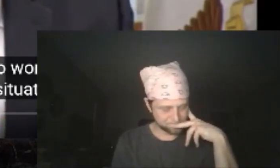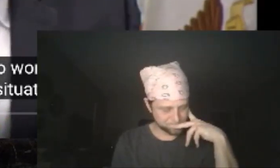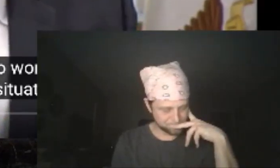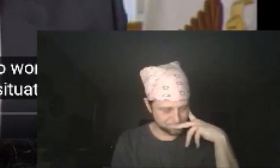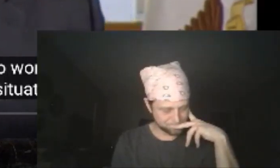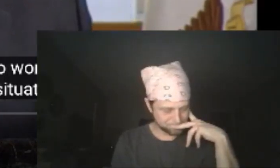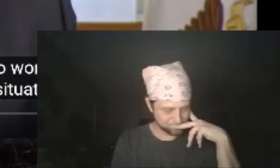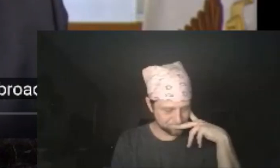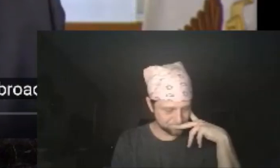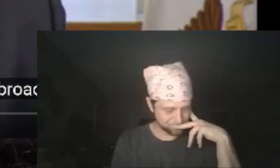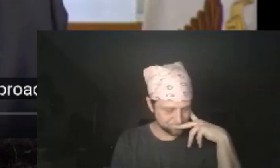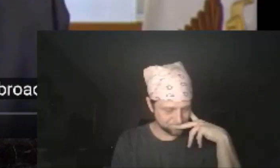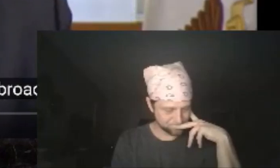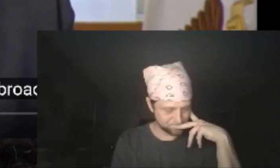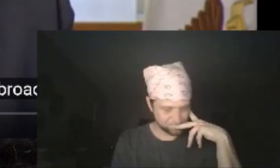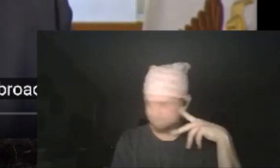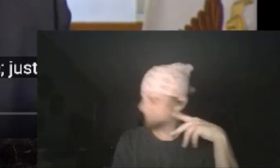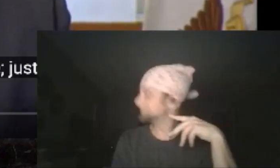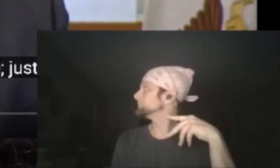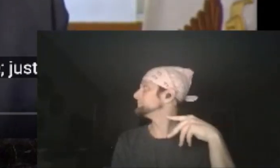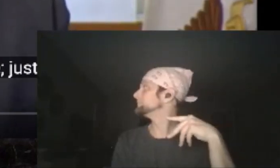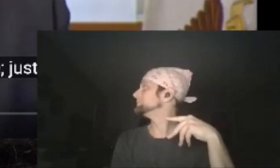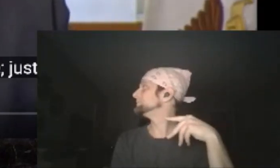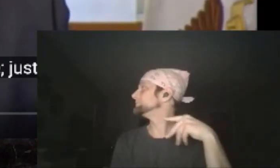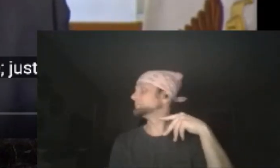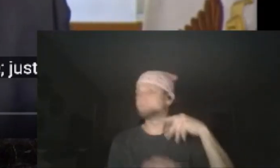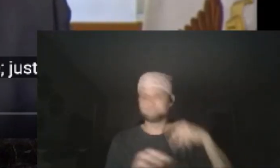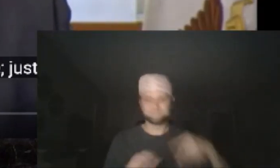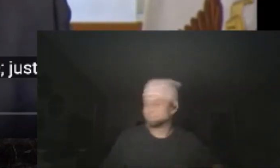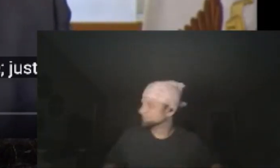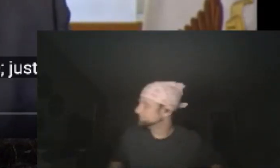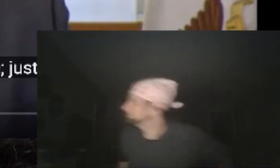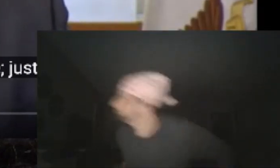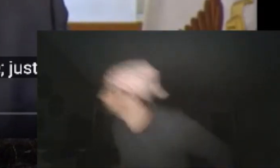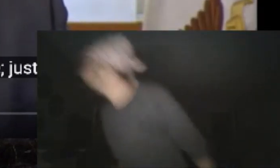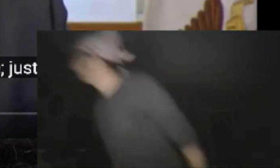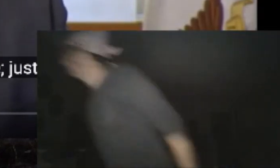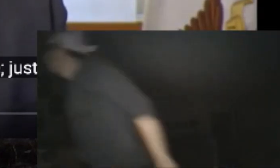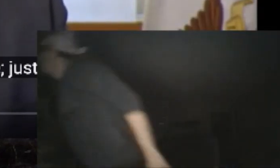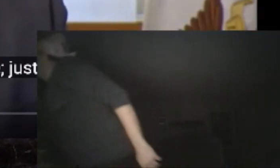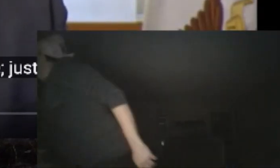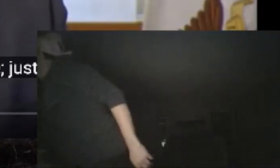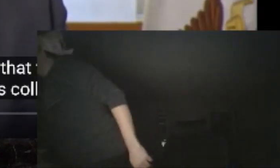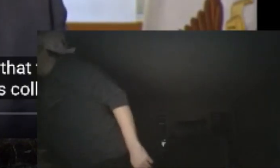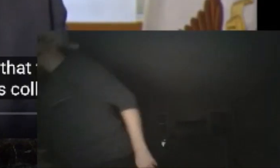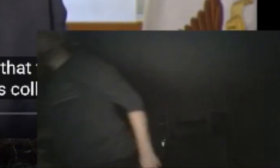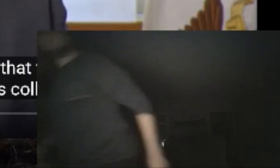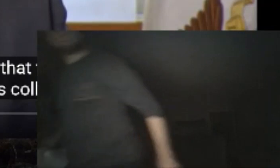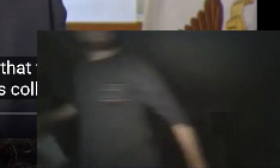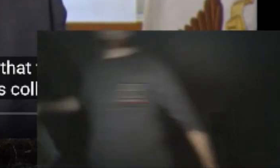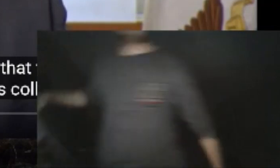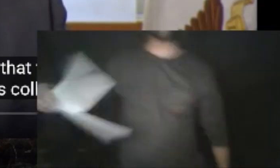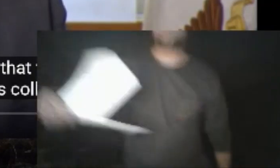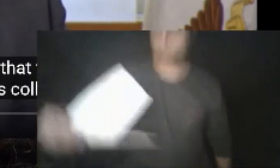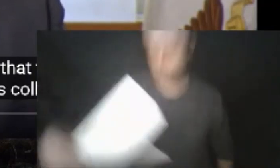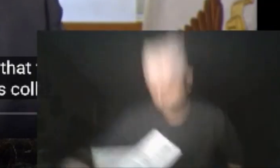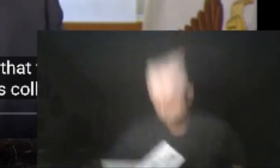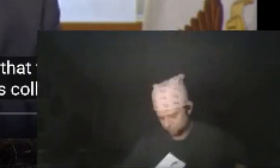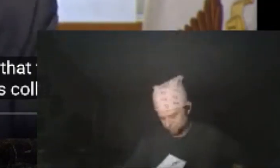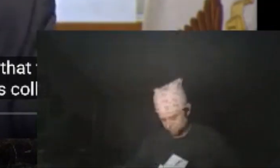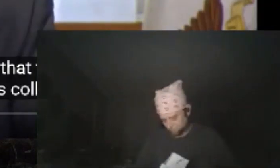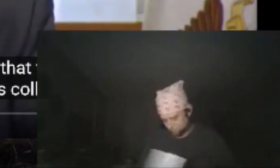security situation in the West Bank and the region broadly. And I have a couple more things. If they are occupied,